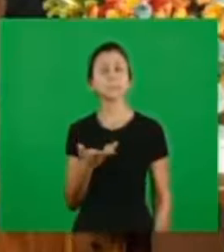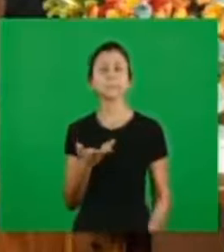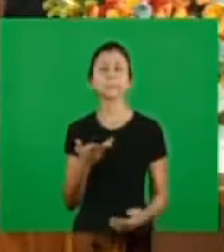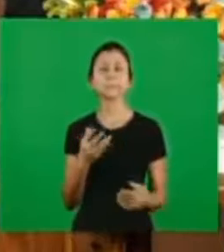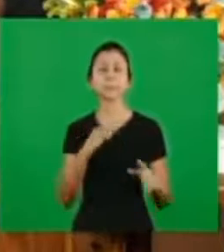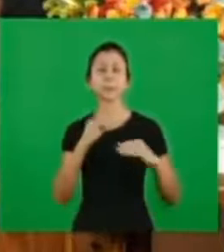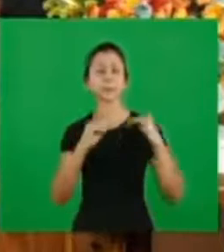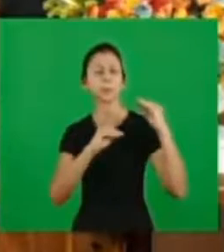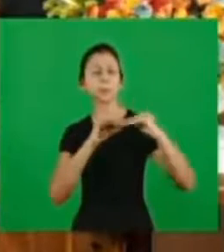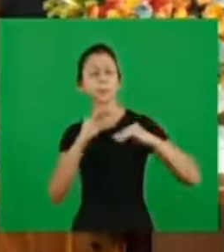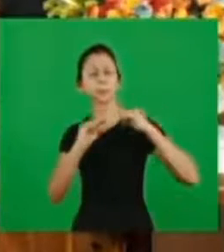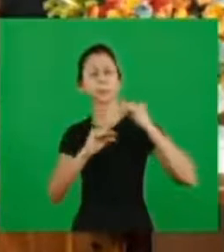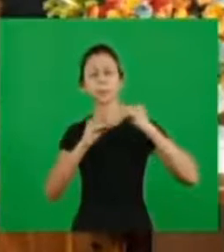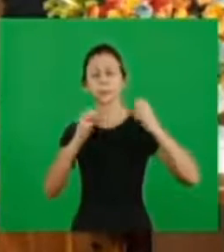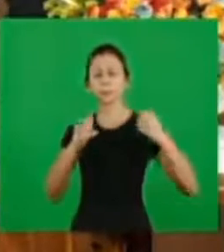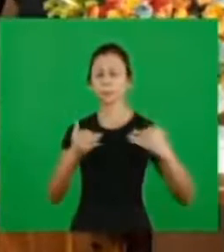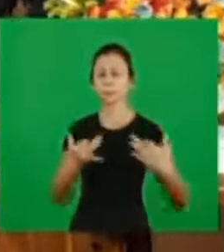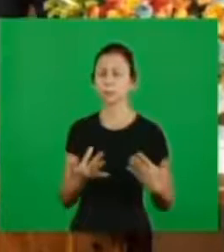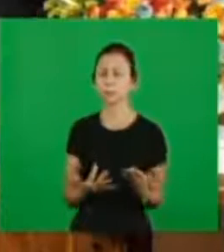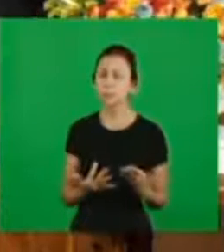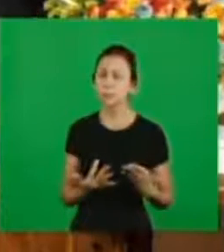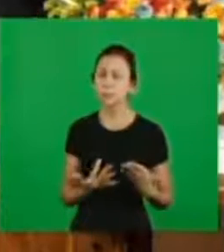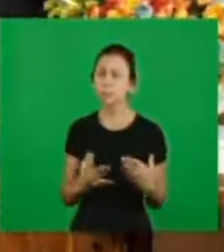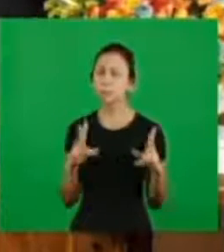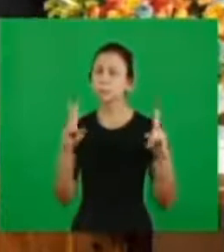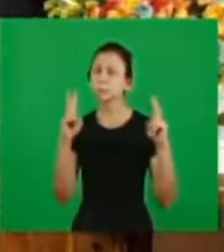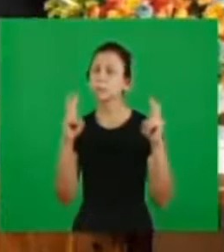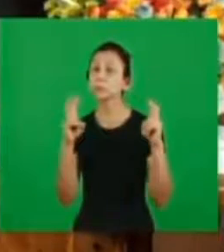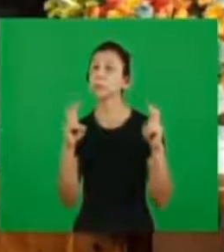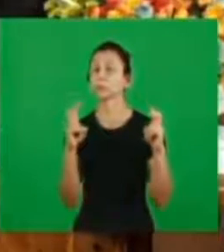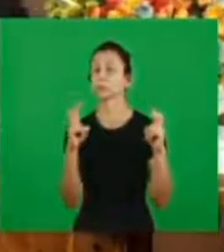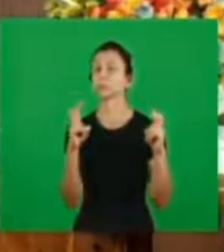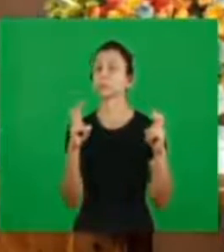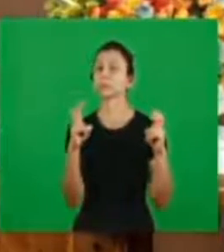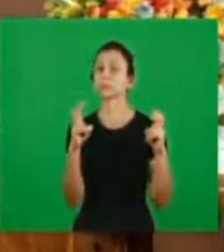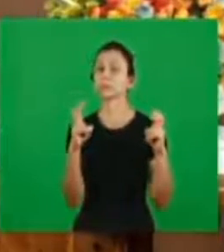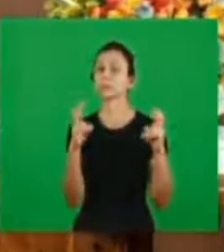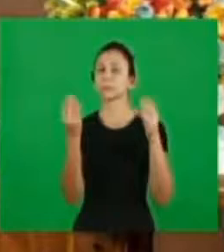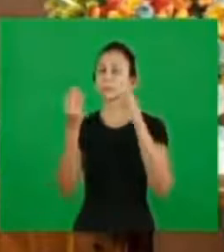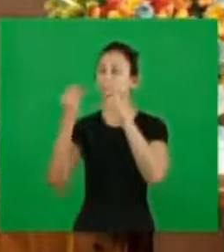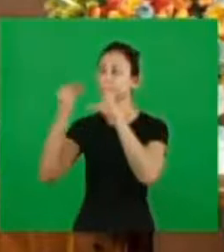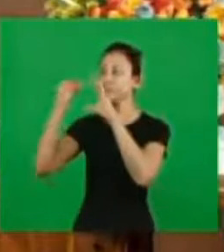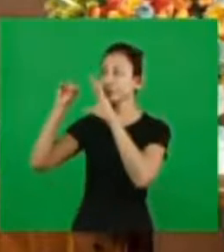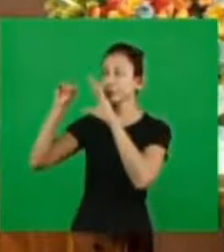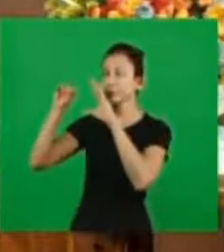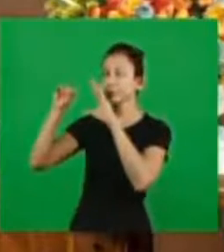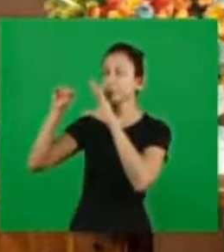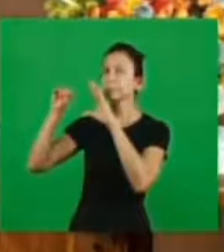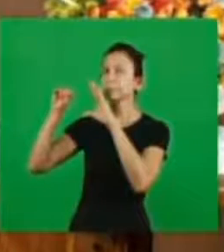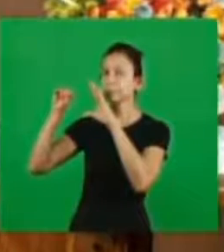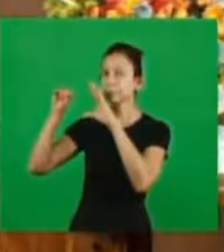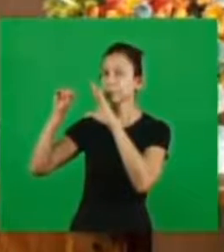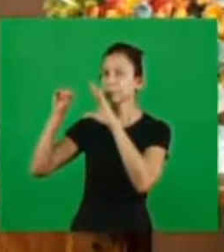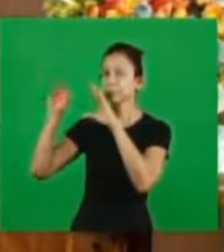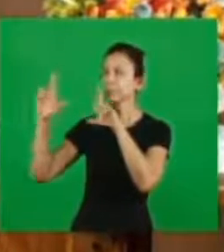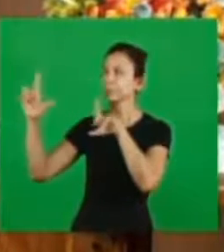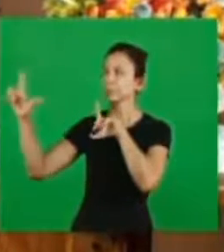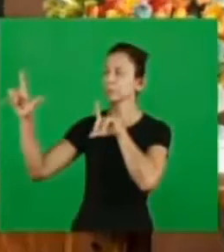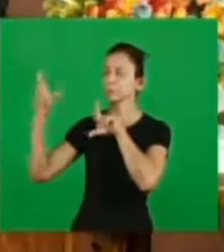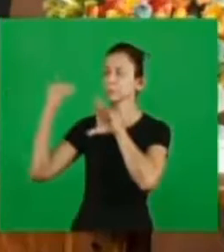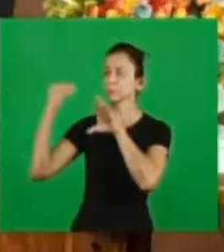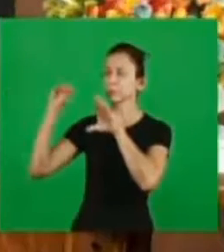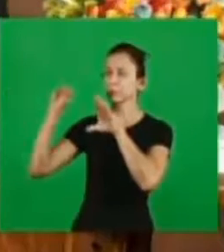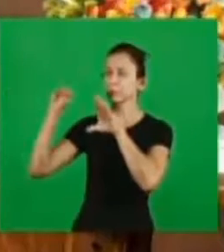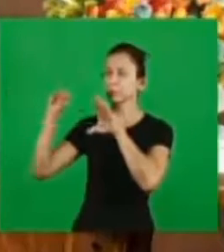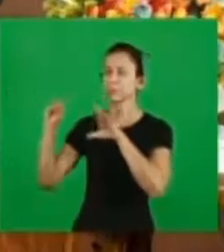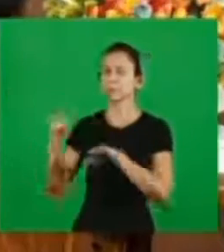to discuss with their own church the subject that has been placed here, which is here on the